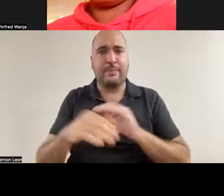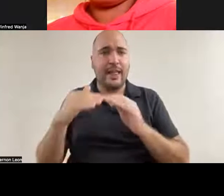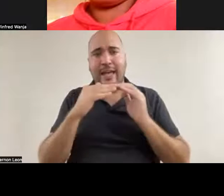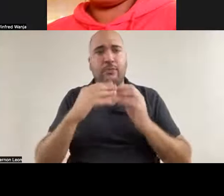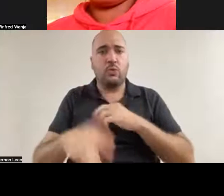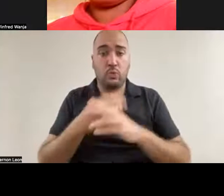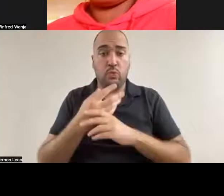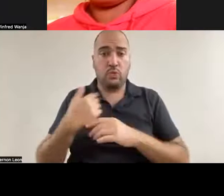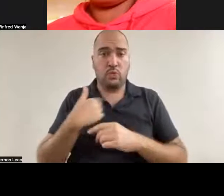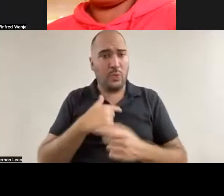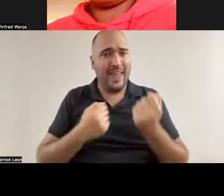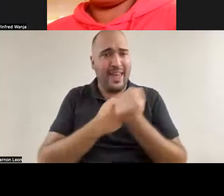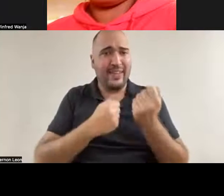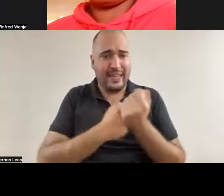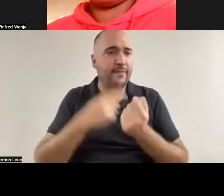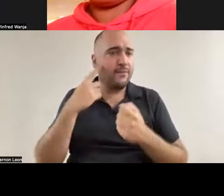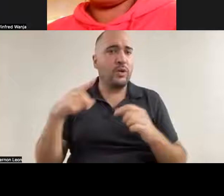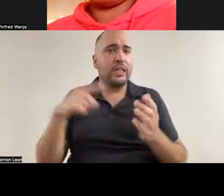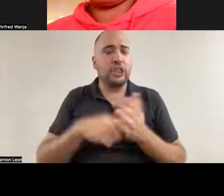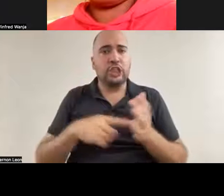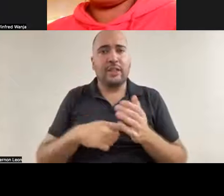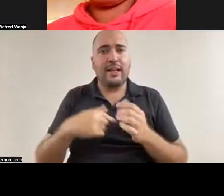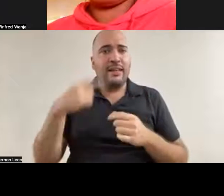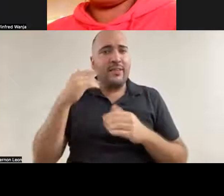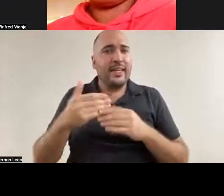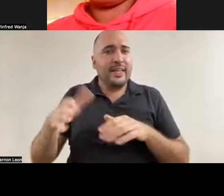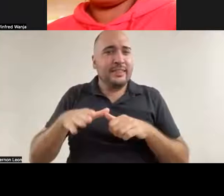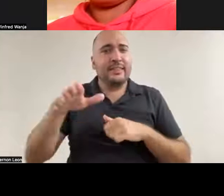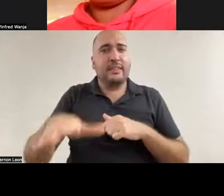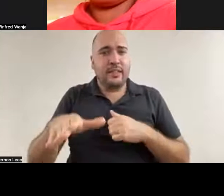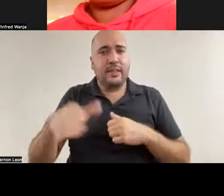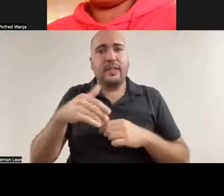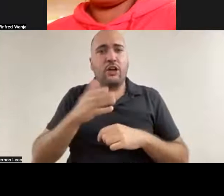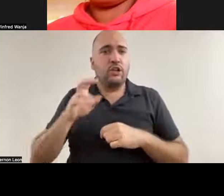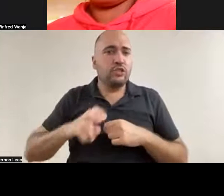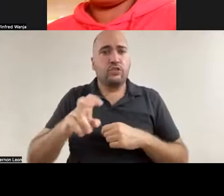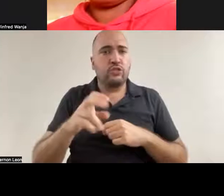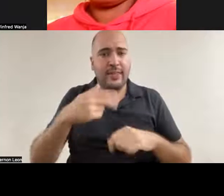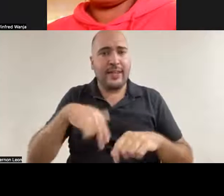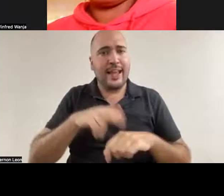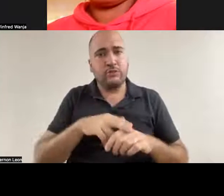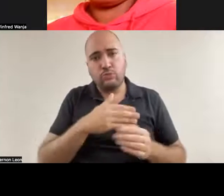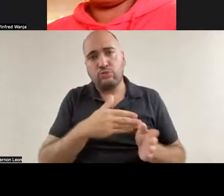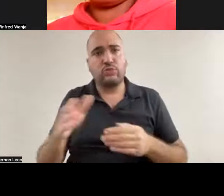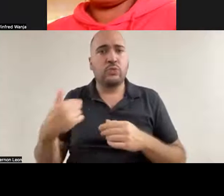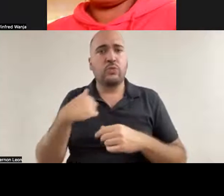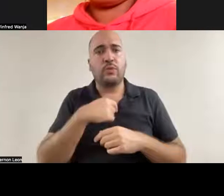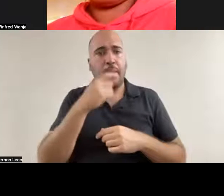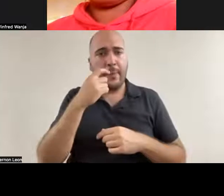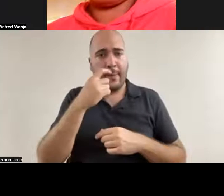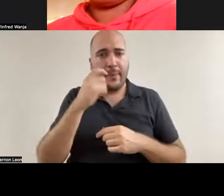that we're advocating for here. I think that's the next step in our journey, the natural progression. We need to be